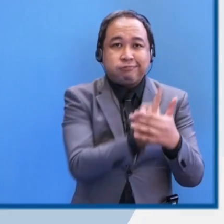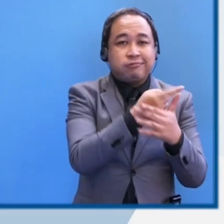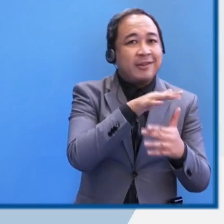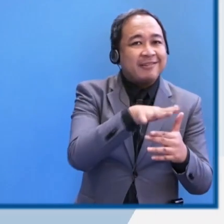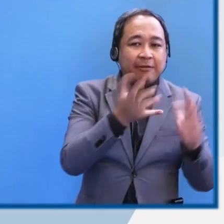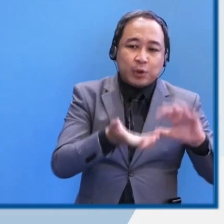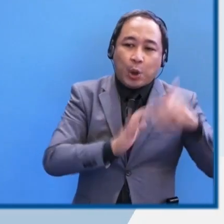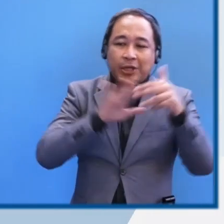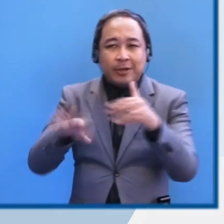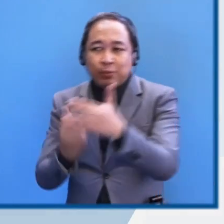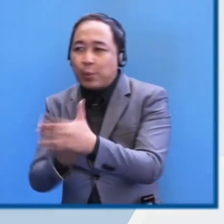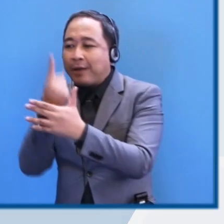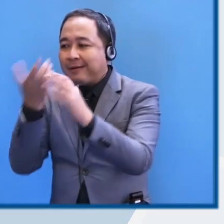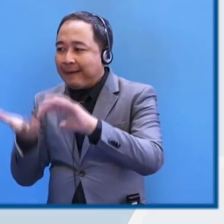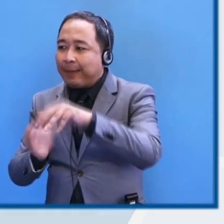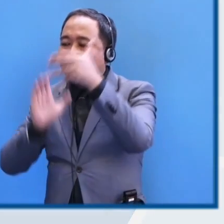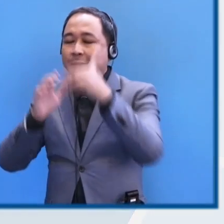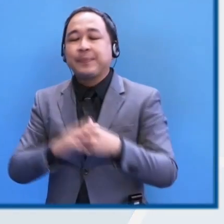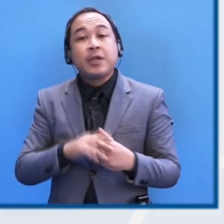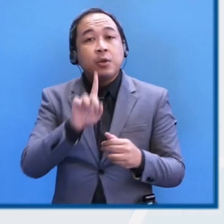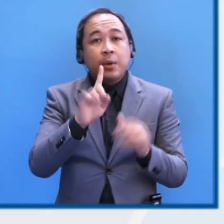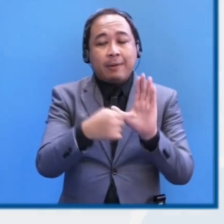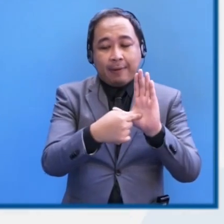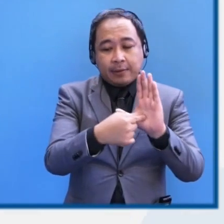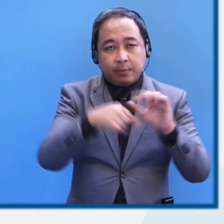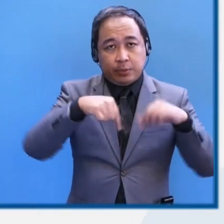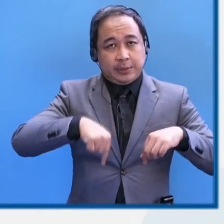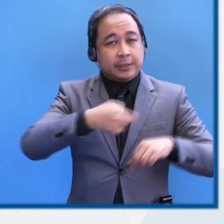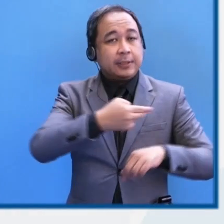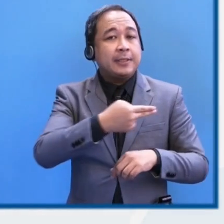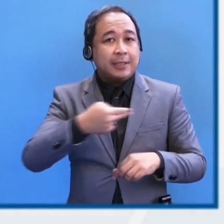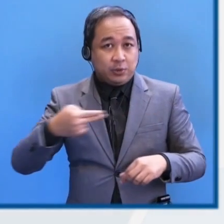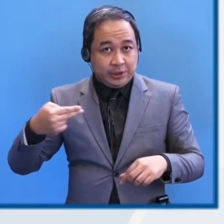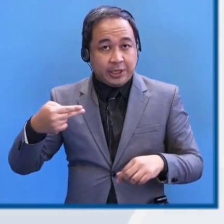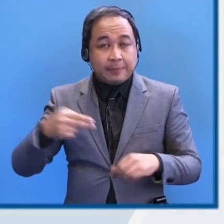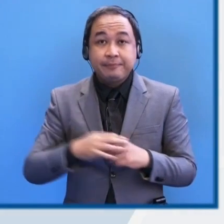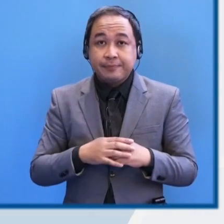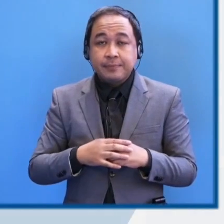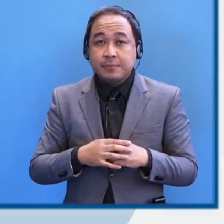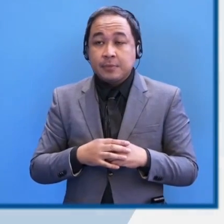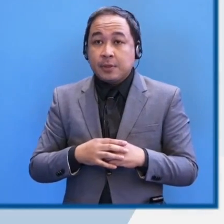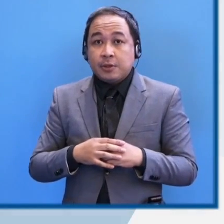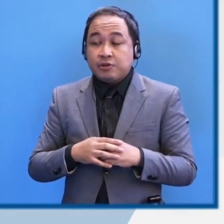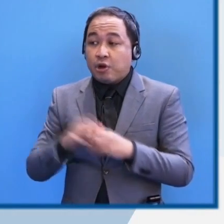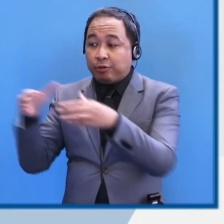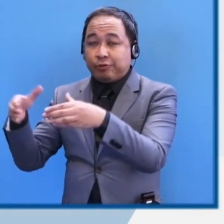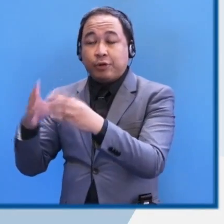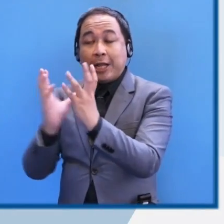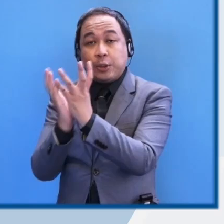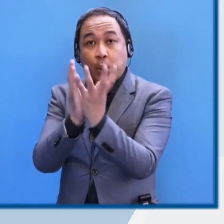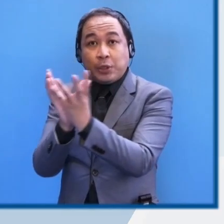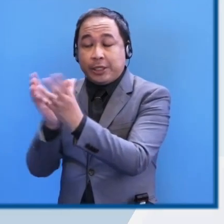me take the example of Indonesia. In Indonesia, we picked up the communities. It was done in